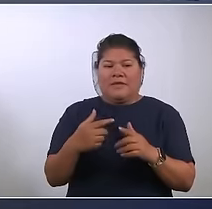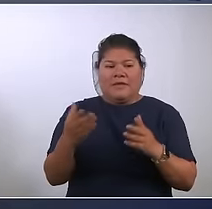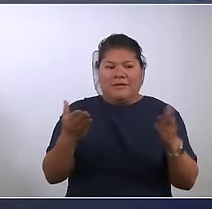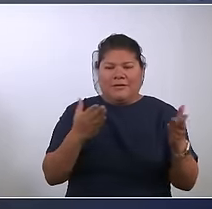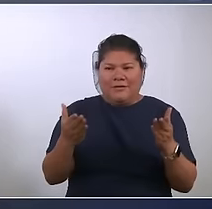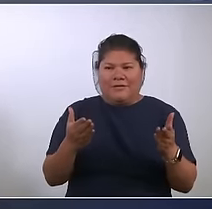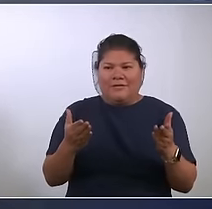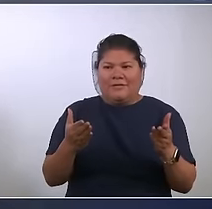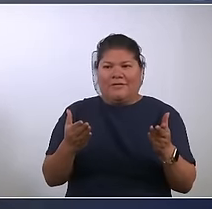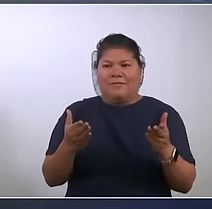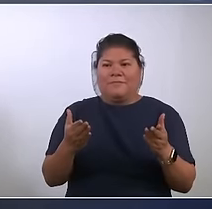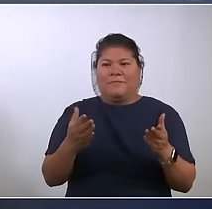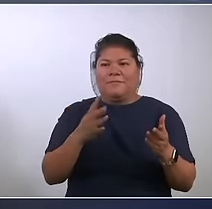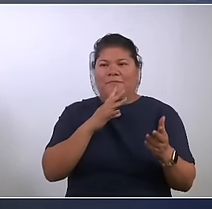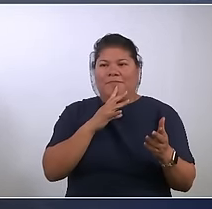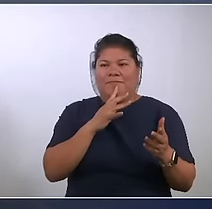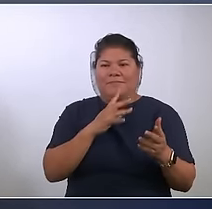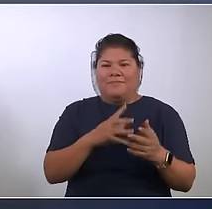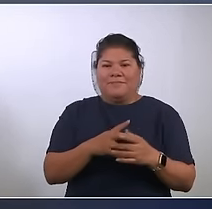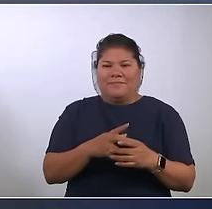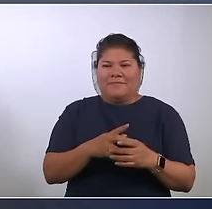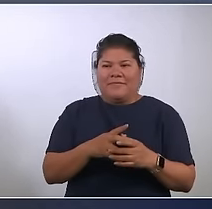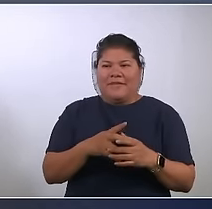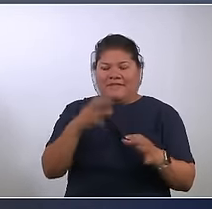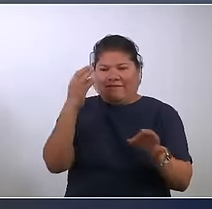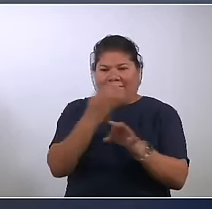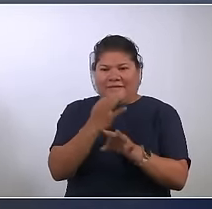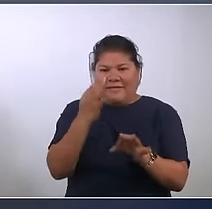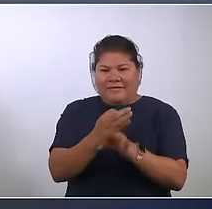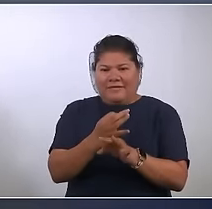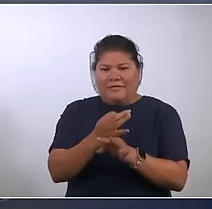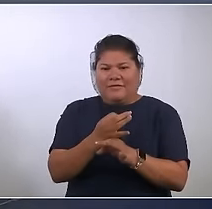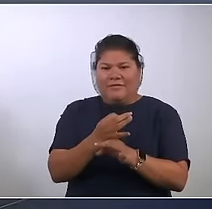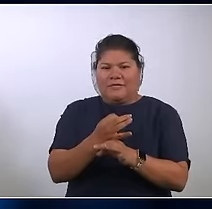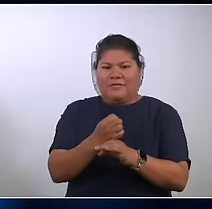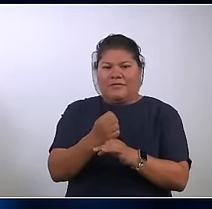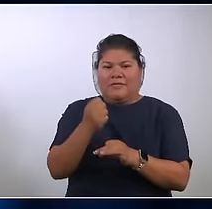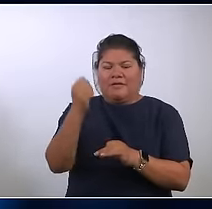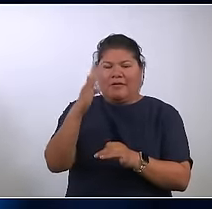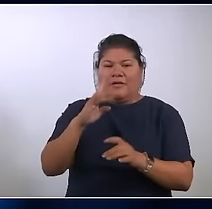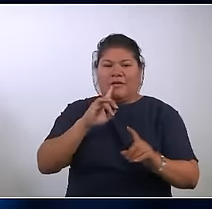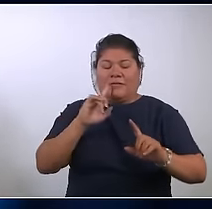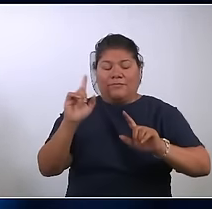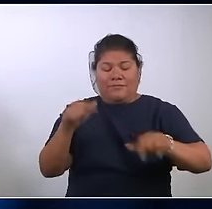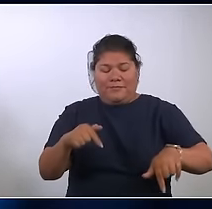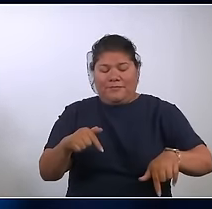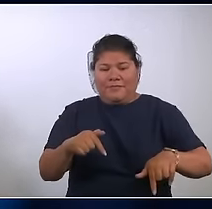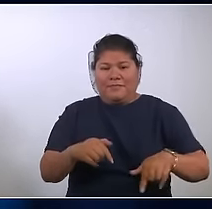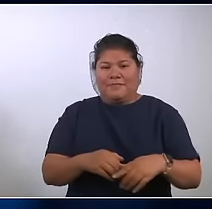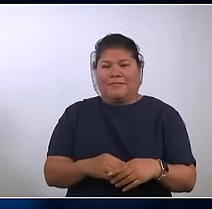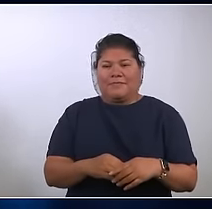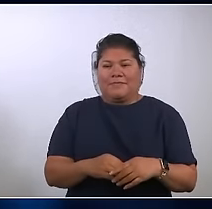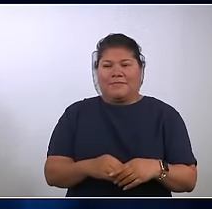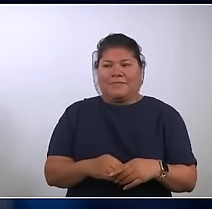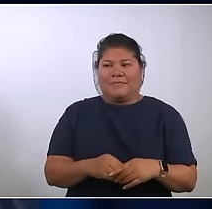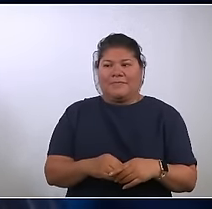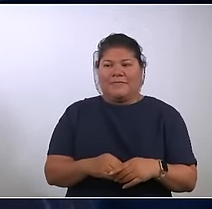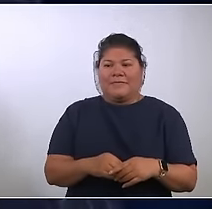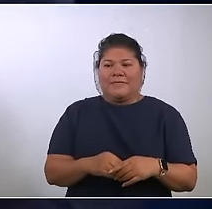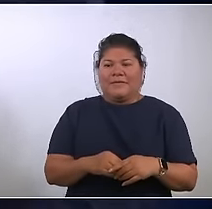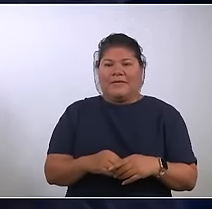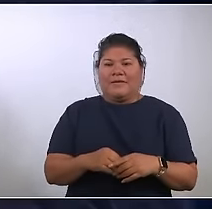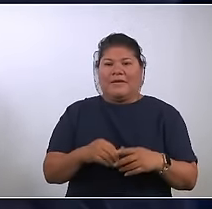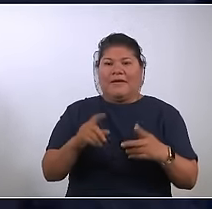siervo habla. The servant speaks. En fe. In faith. Lo que Dios le ha mandado. What God has mandated. Entonces,